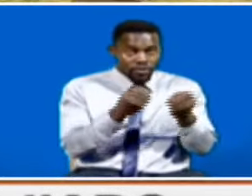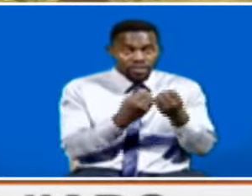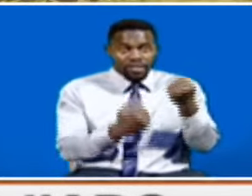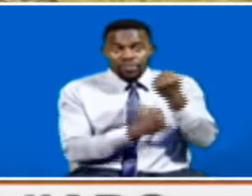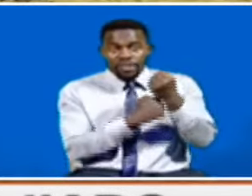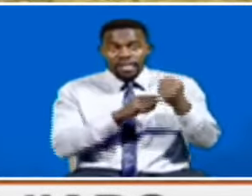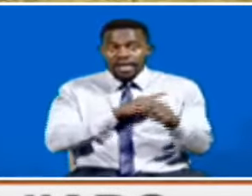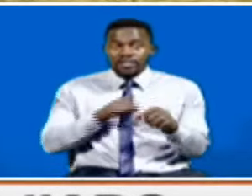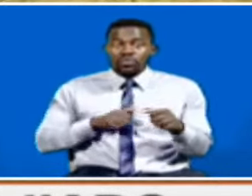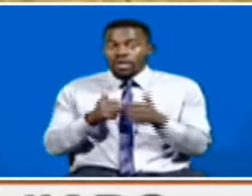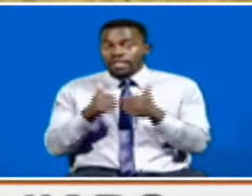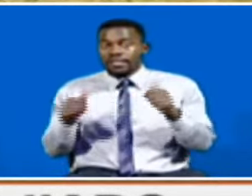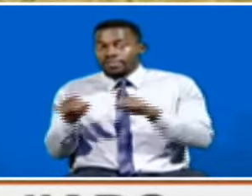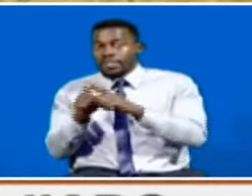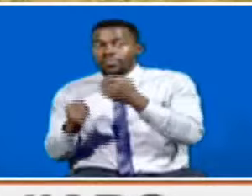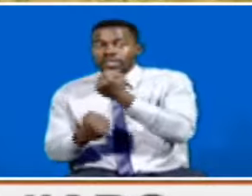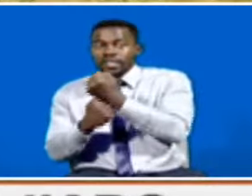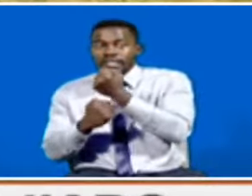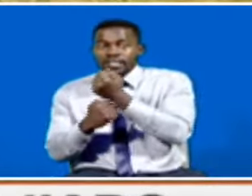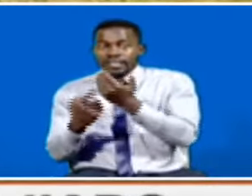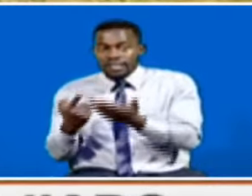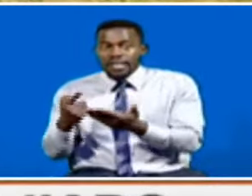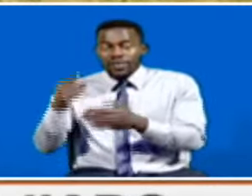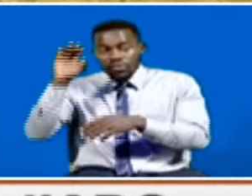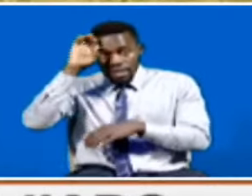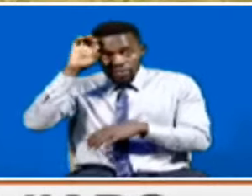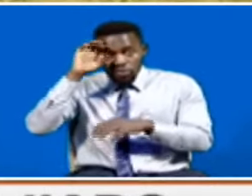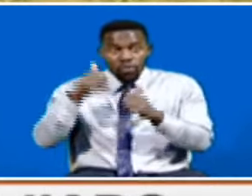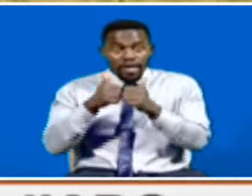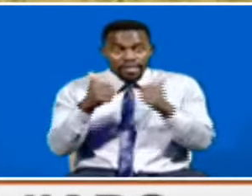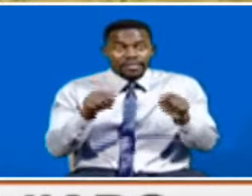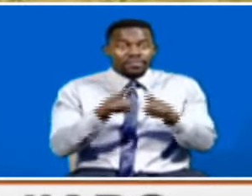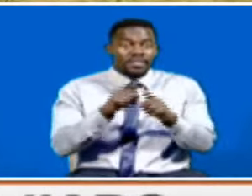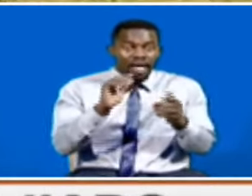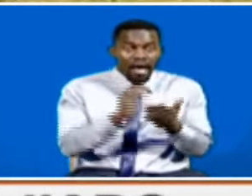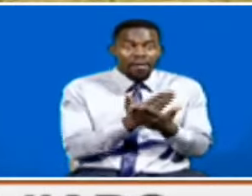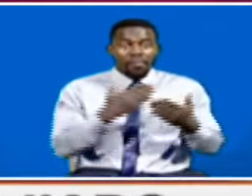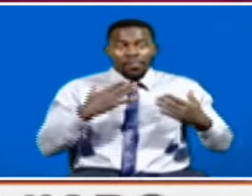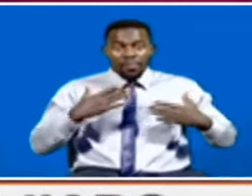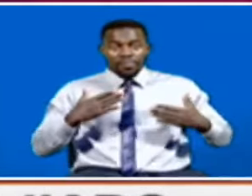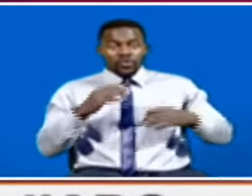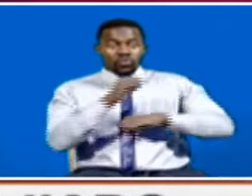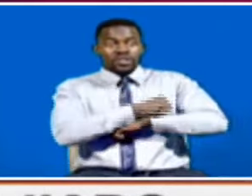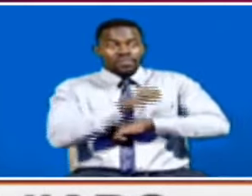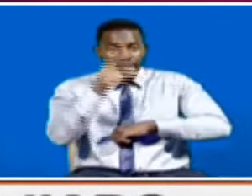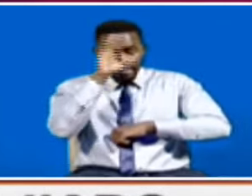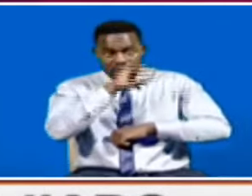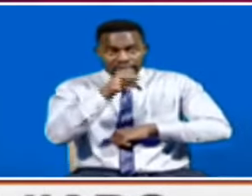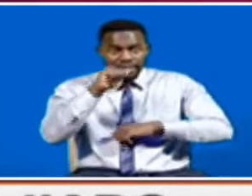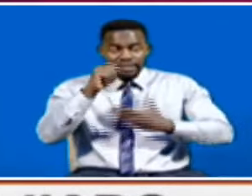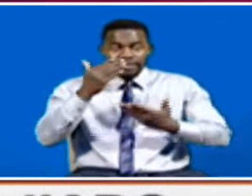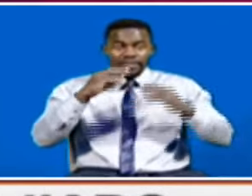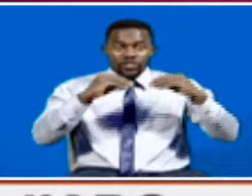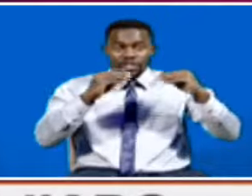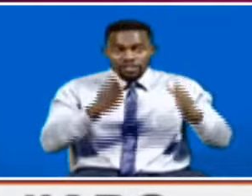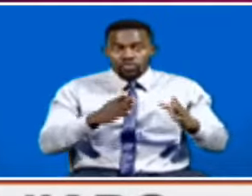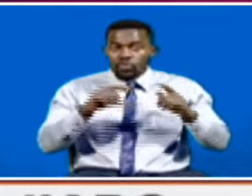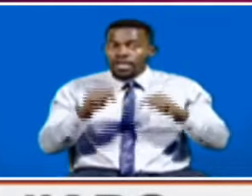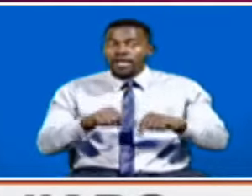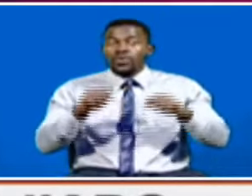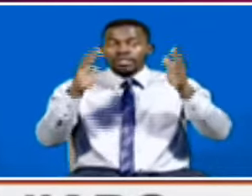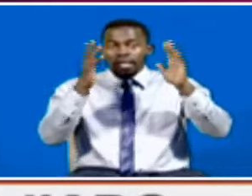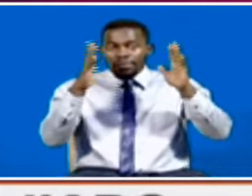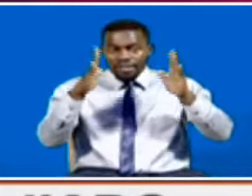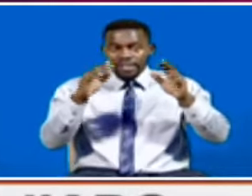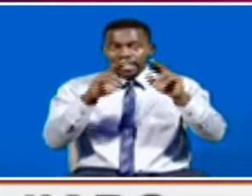hata kusomesha watoto. Imetusaidia hata wengine wakuwa na manyumba tumepata. Today when we are celebrating International